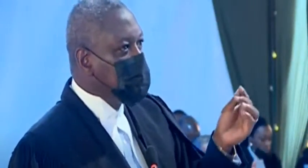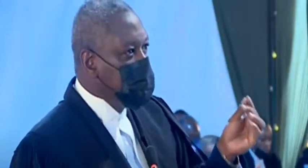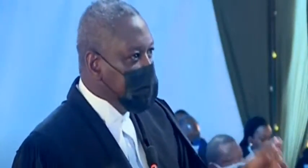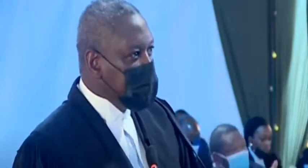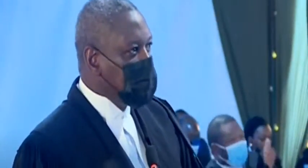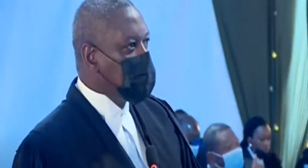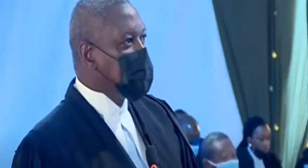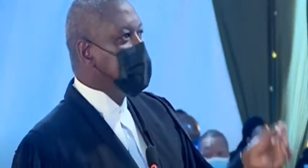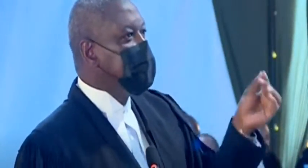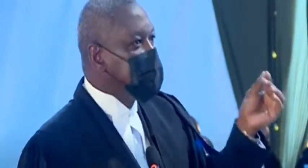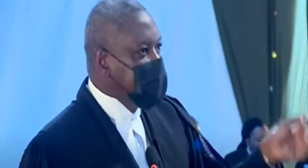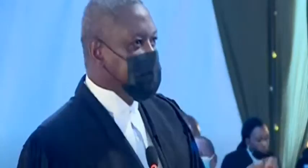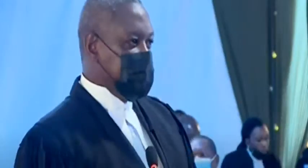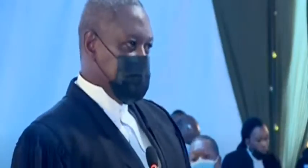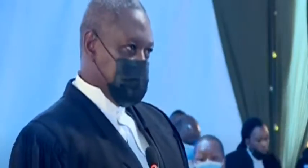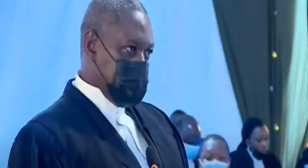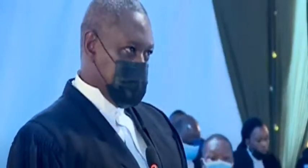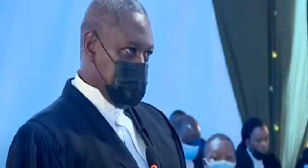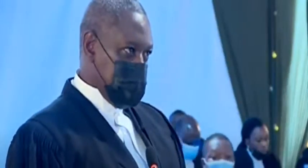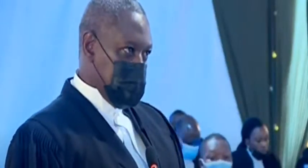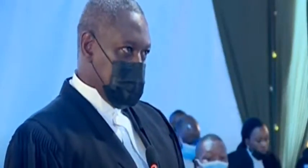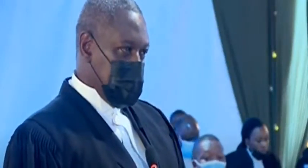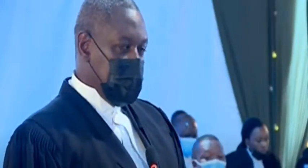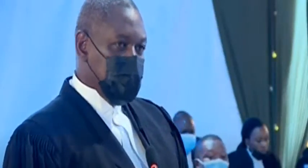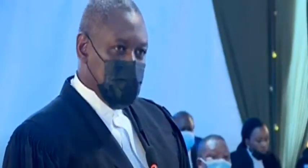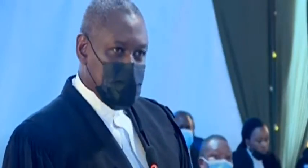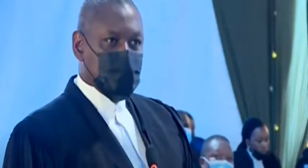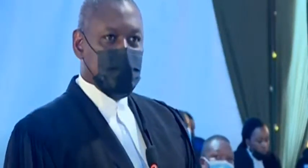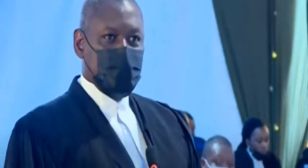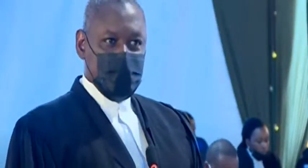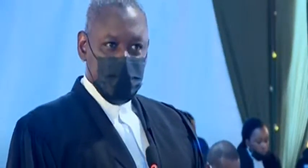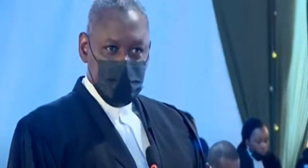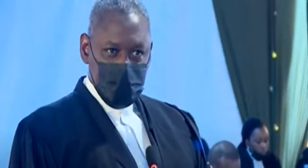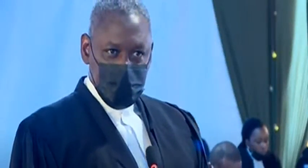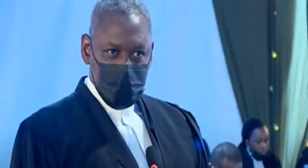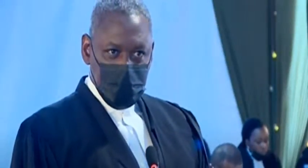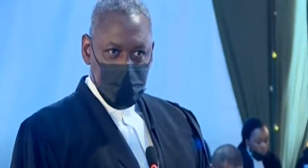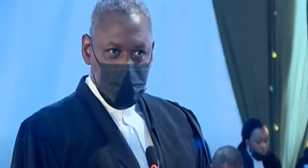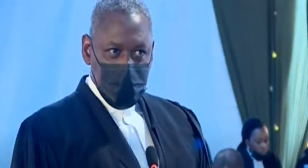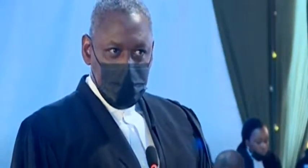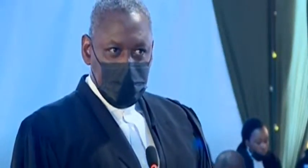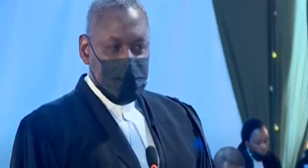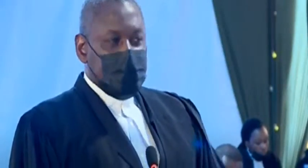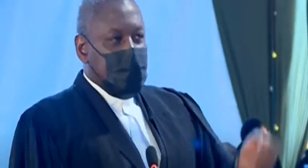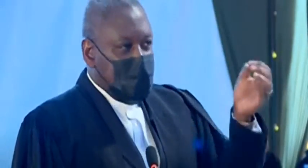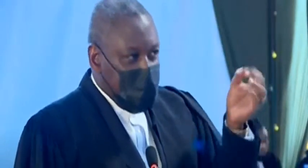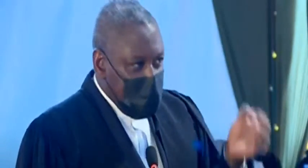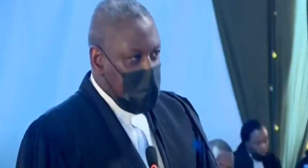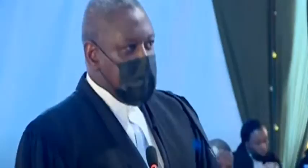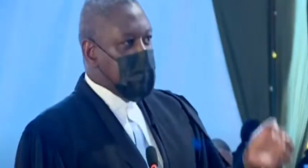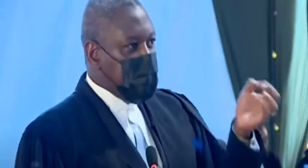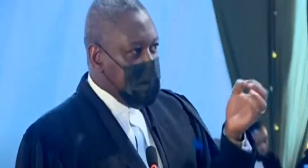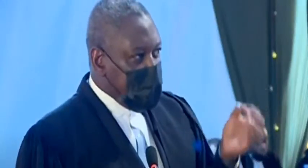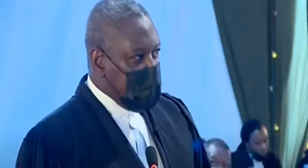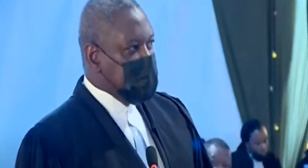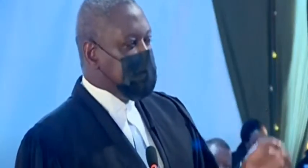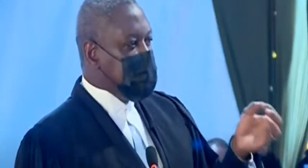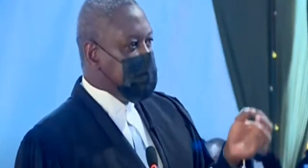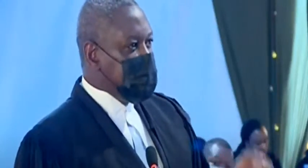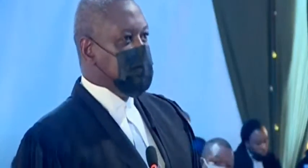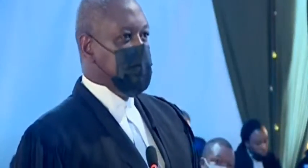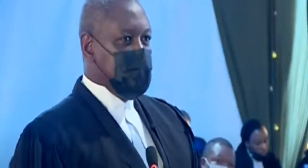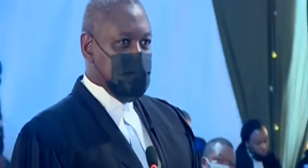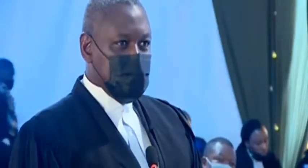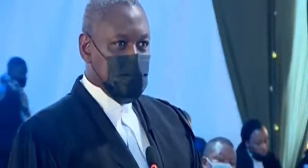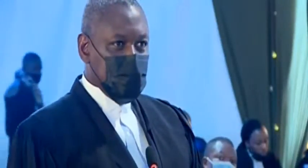did the Superior Court treat it? My Lord, we wish to submit that at the end of the